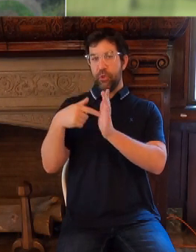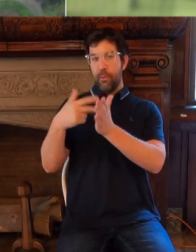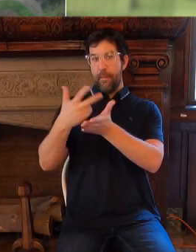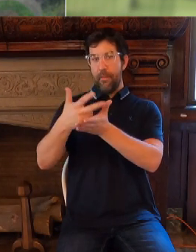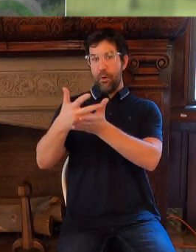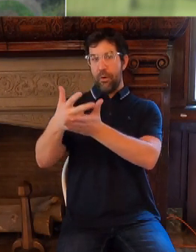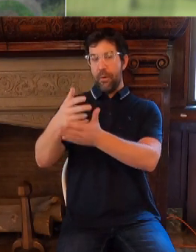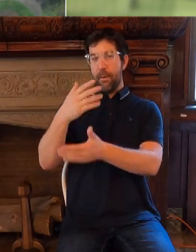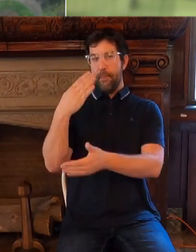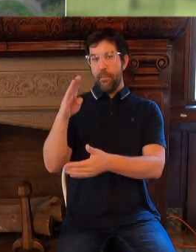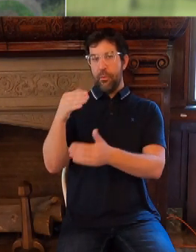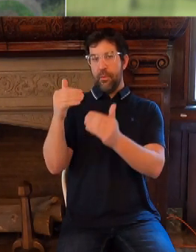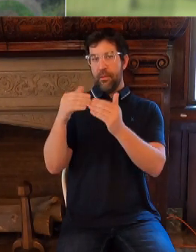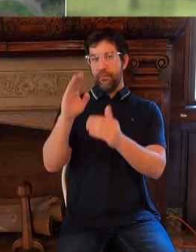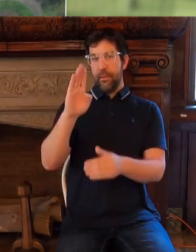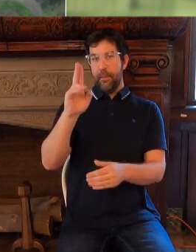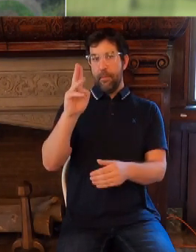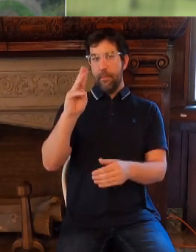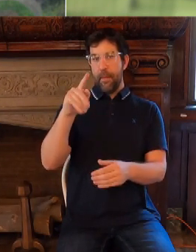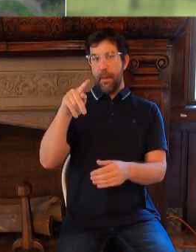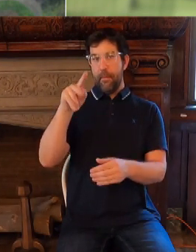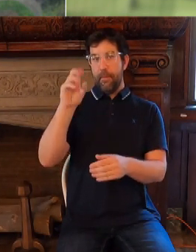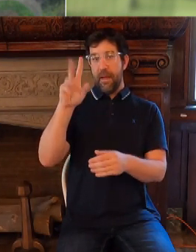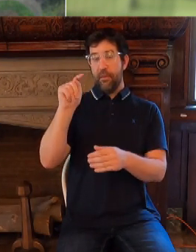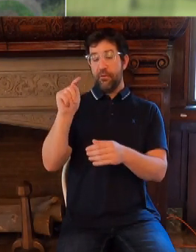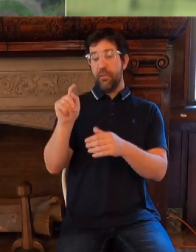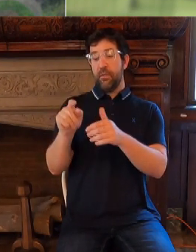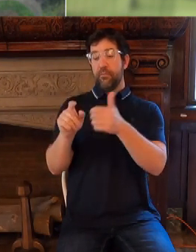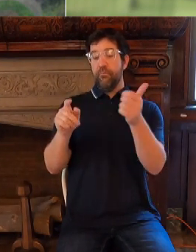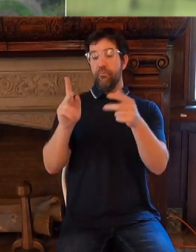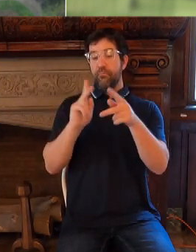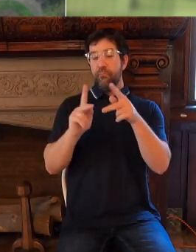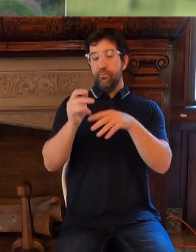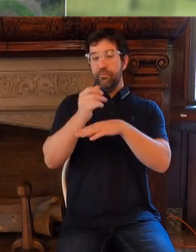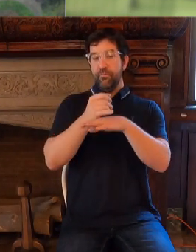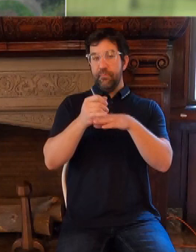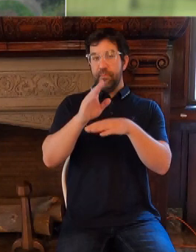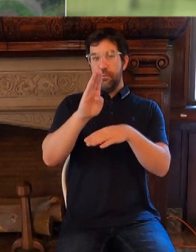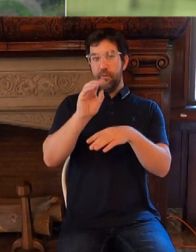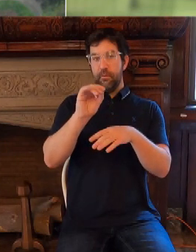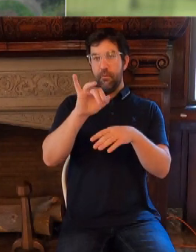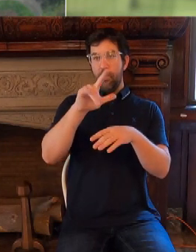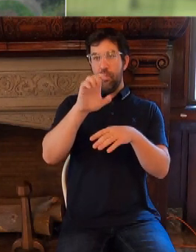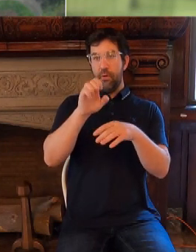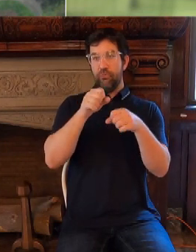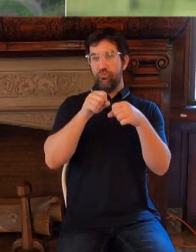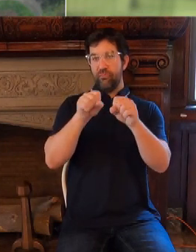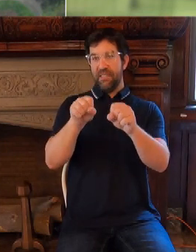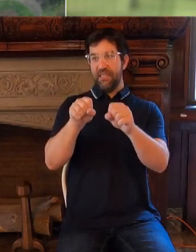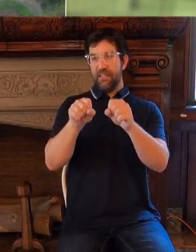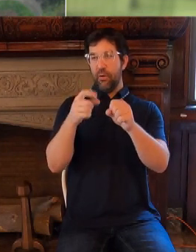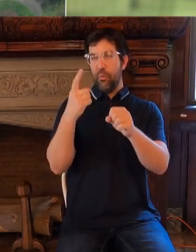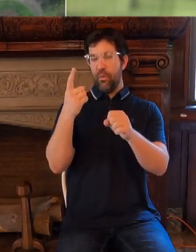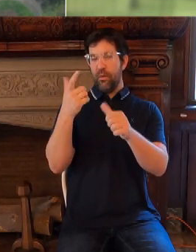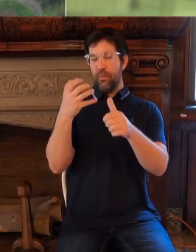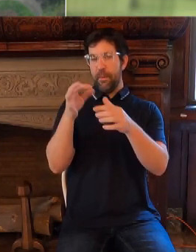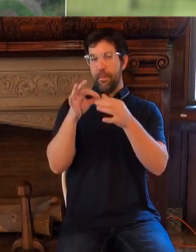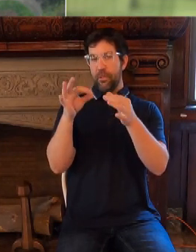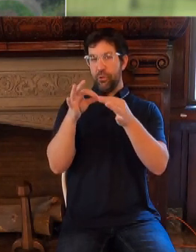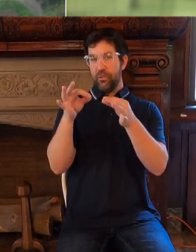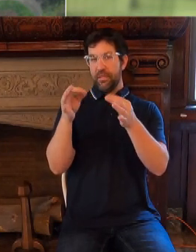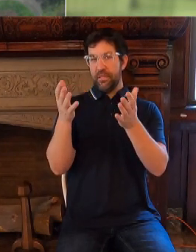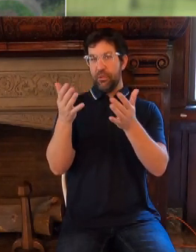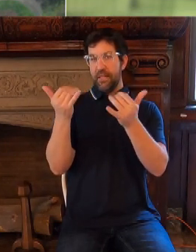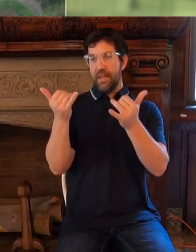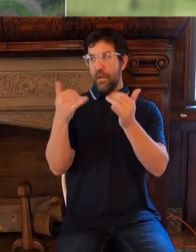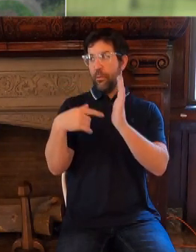showing those bump outs. We have another pedestrian island at Boyle Street. And one thing I do want to mention here is